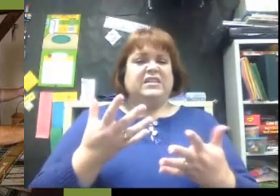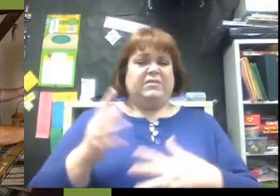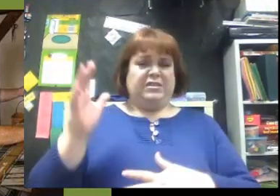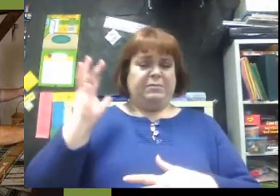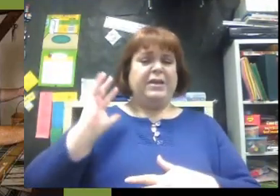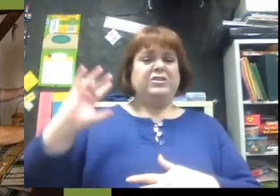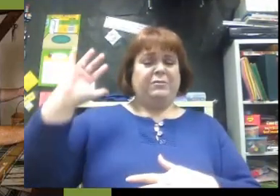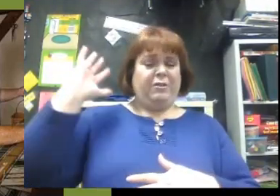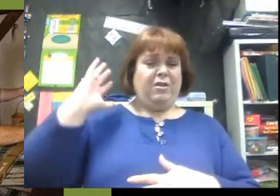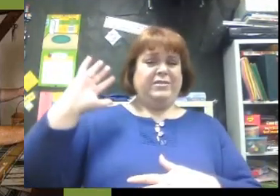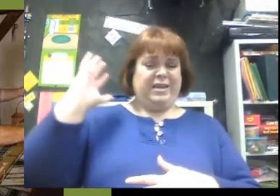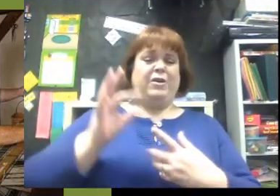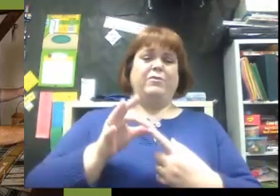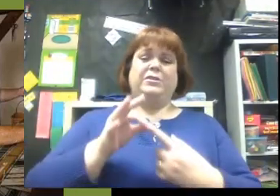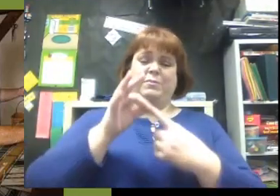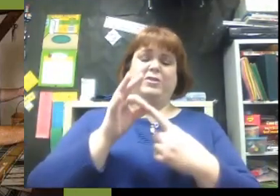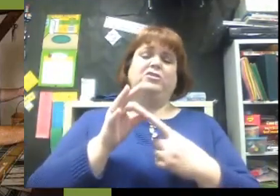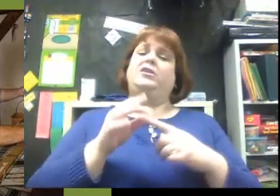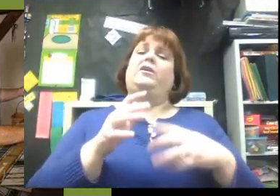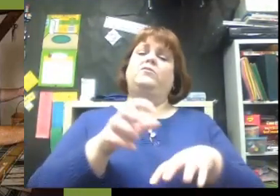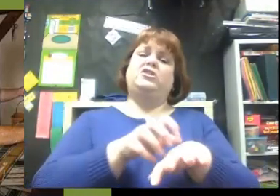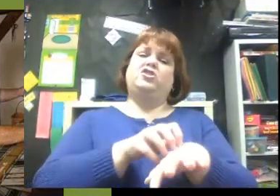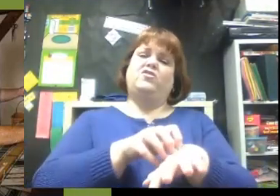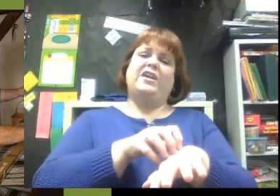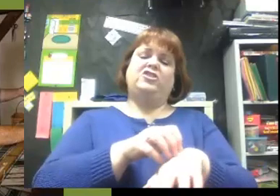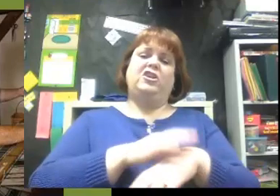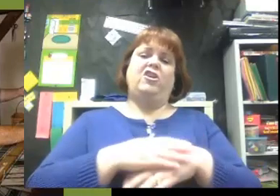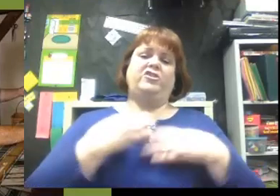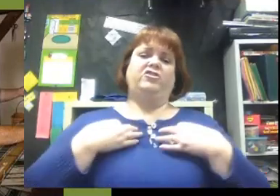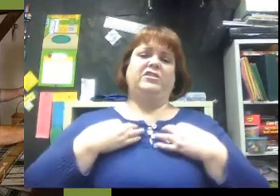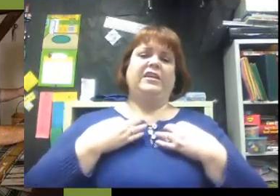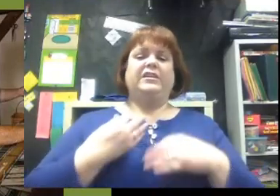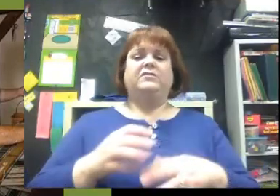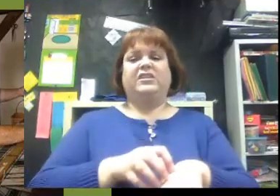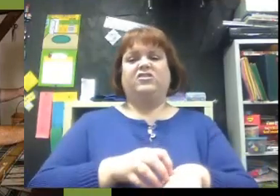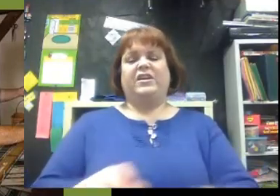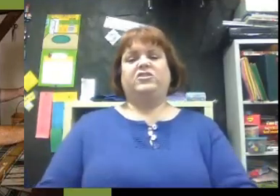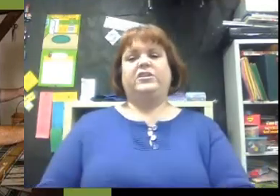Especially a long time ago, especially, it was scratchy on your skin. It's kind of scratchy.